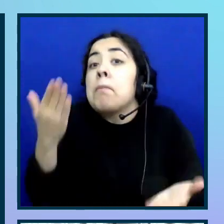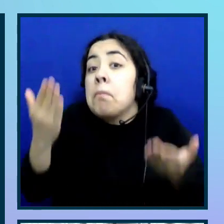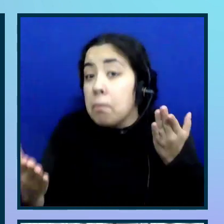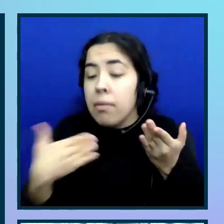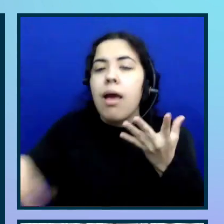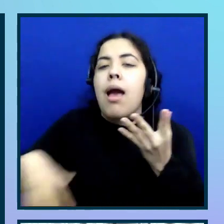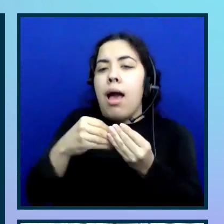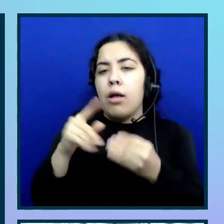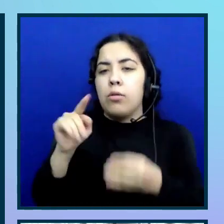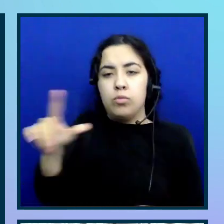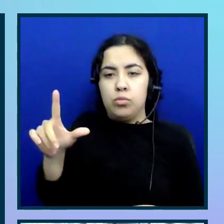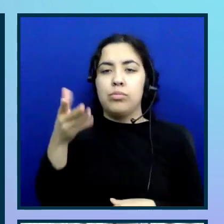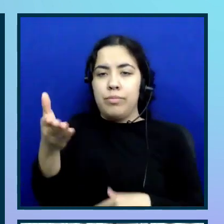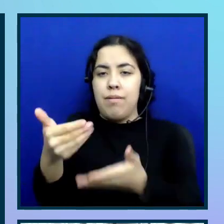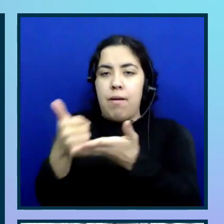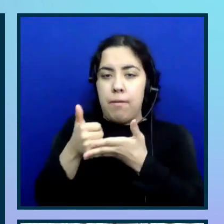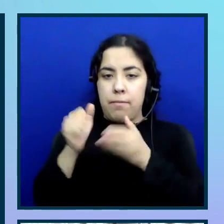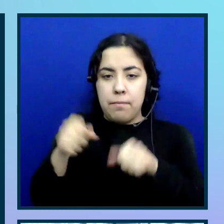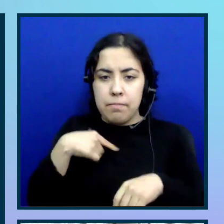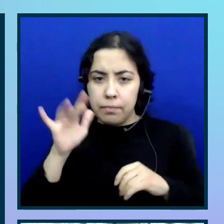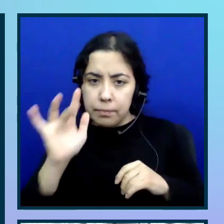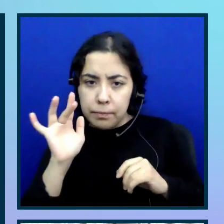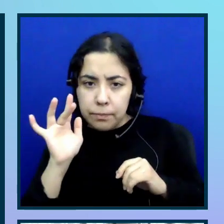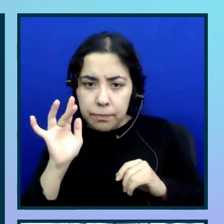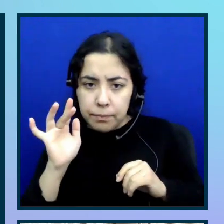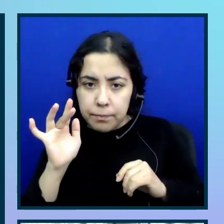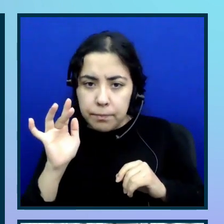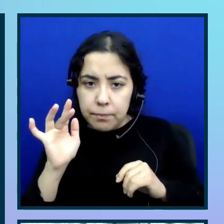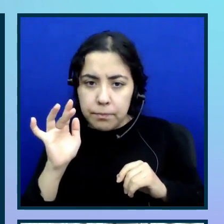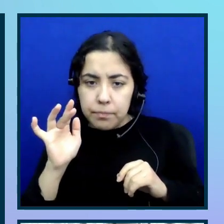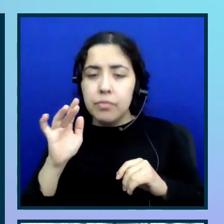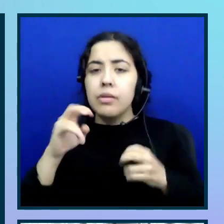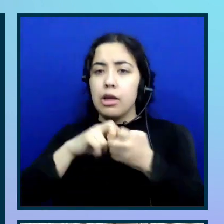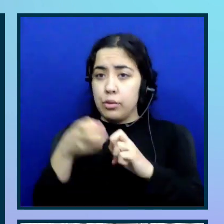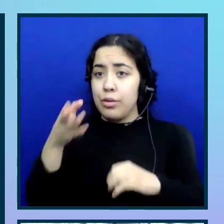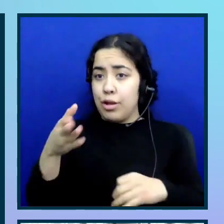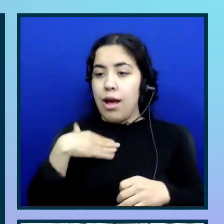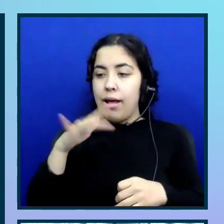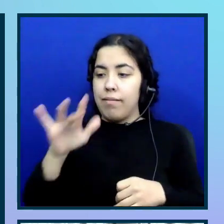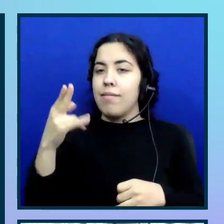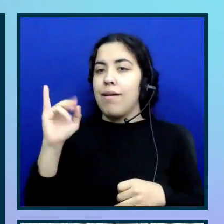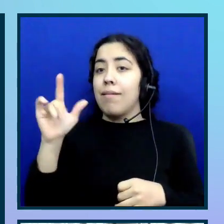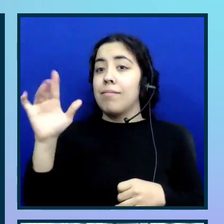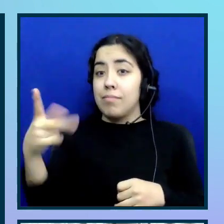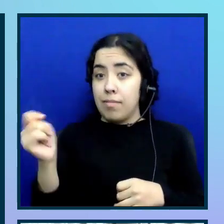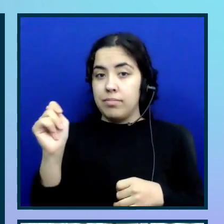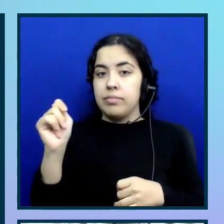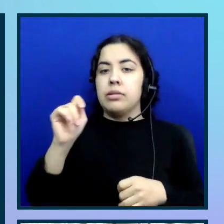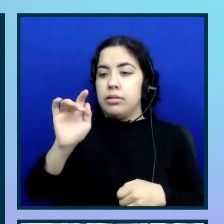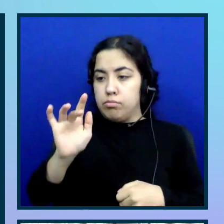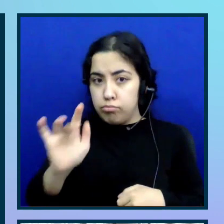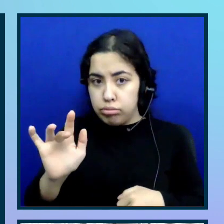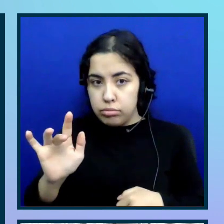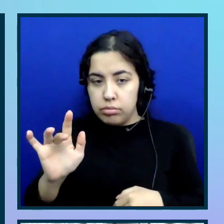tools here that we can help. I can click on, once I'm on an issue, I can click on highlight, and that issue